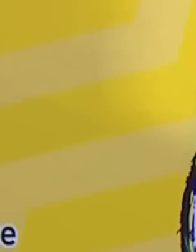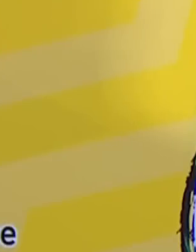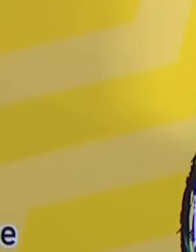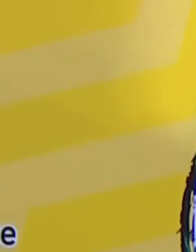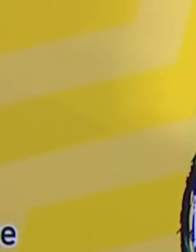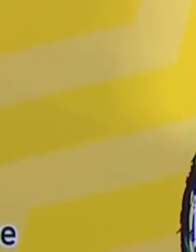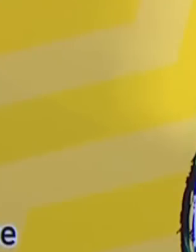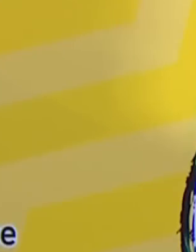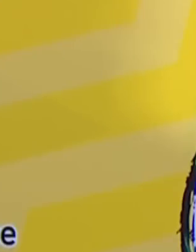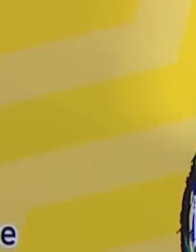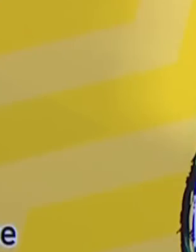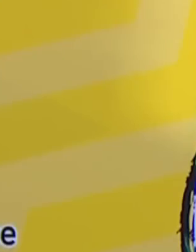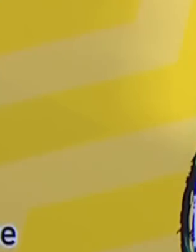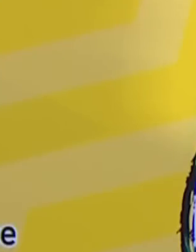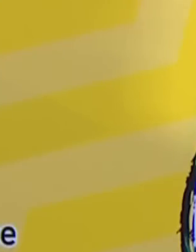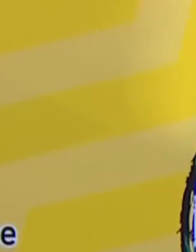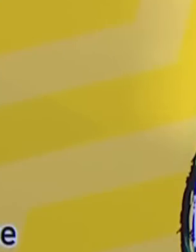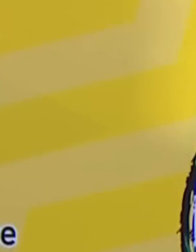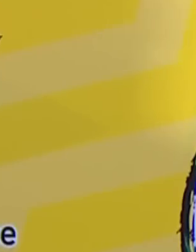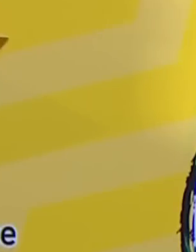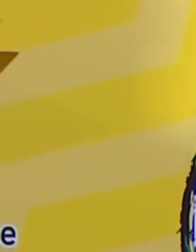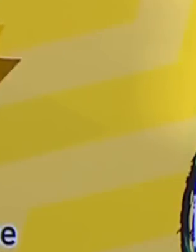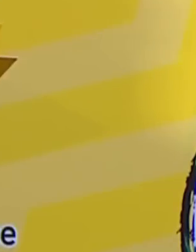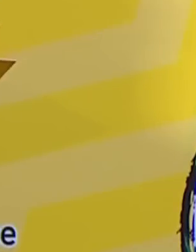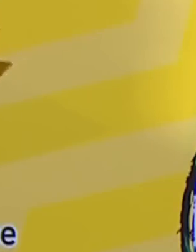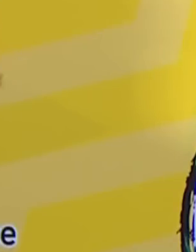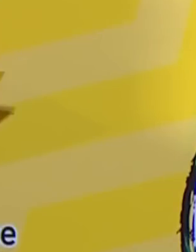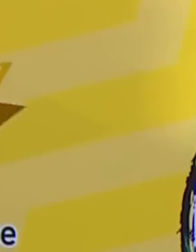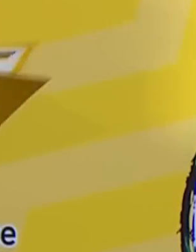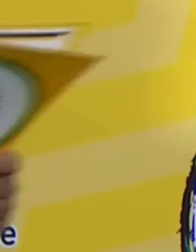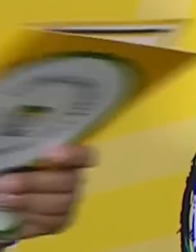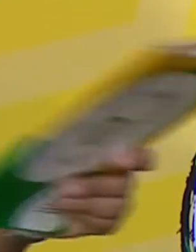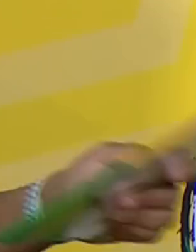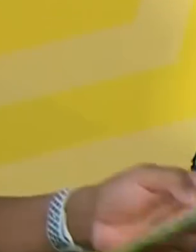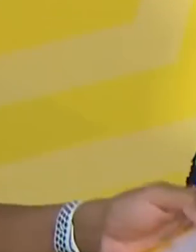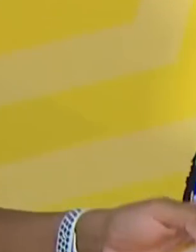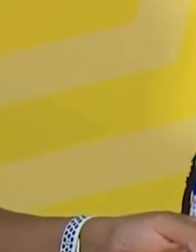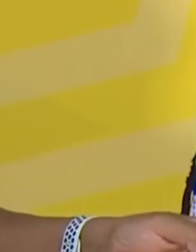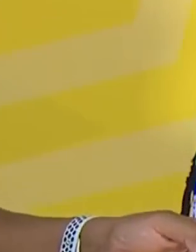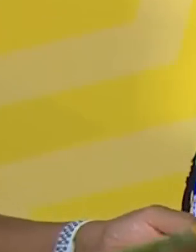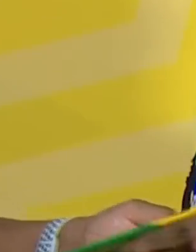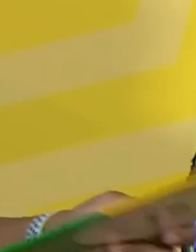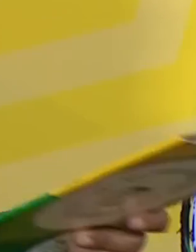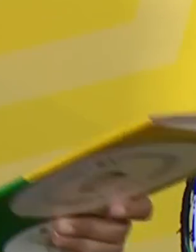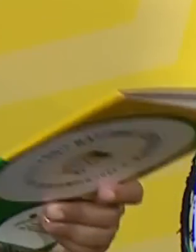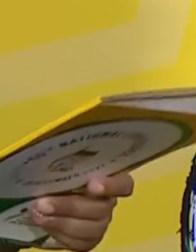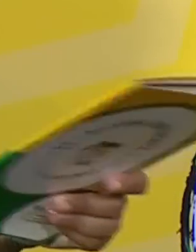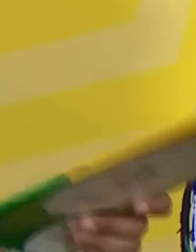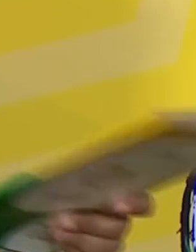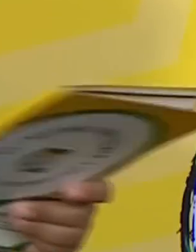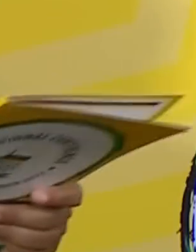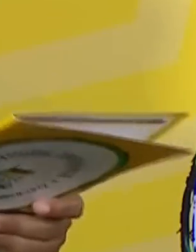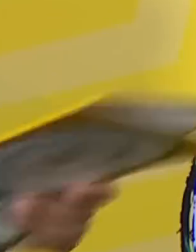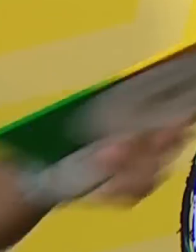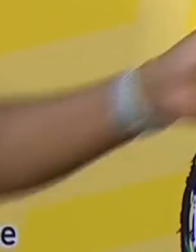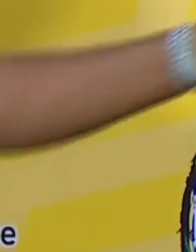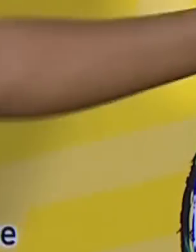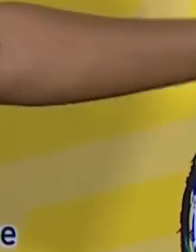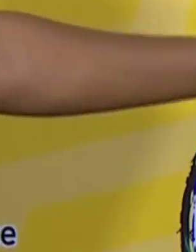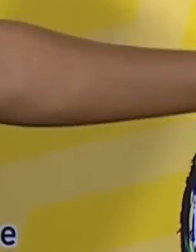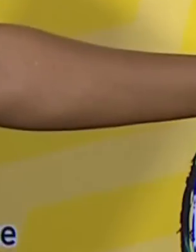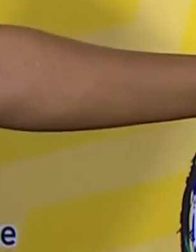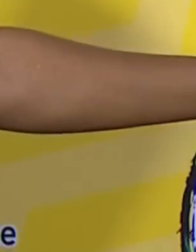So that's good. This has to do with your television broadcast studios, the studios that we had a lot of back and forth with. You can